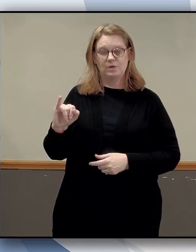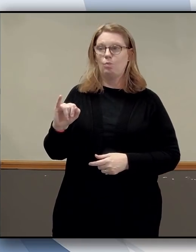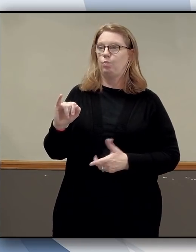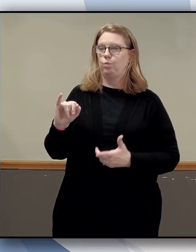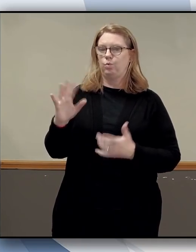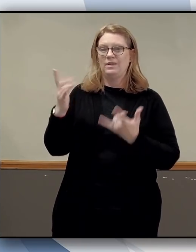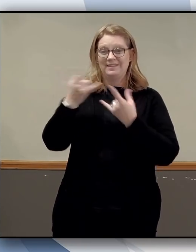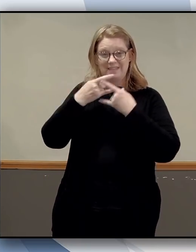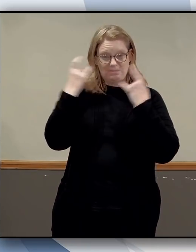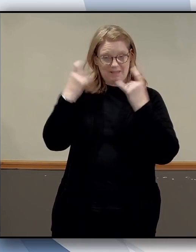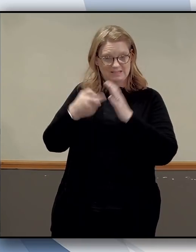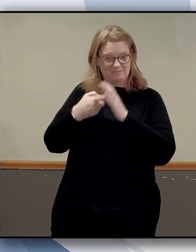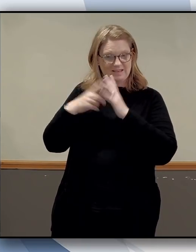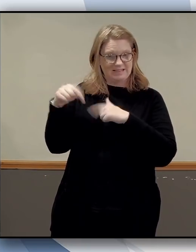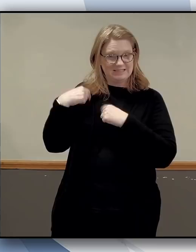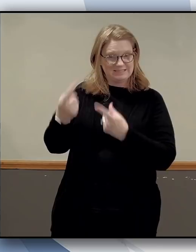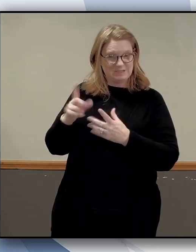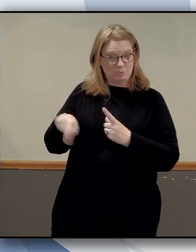since July,